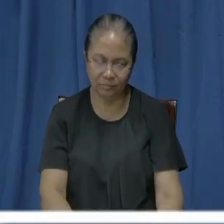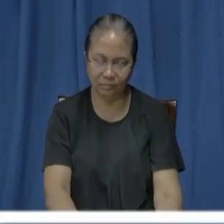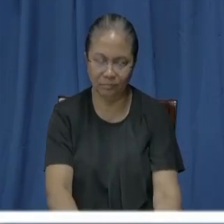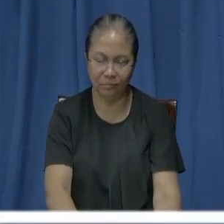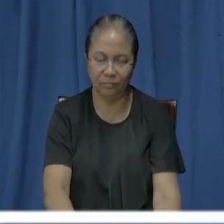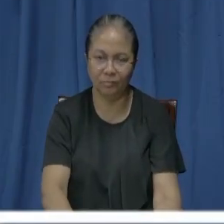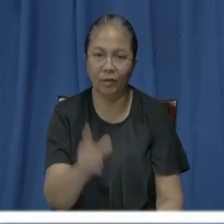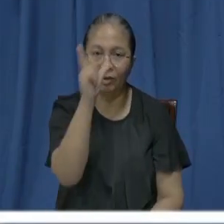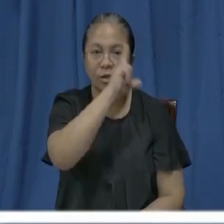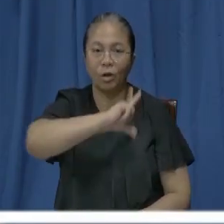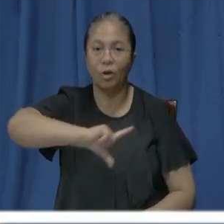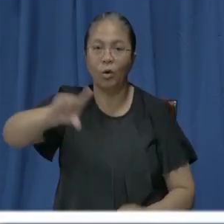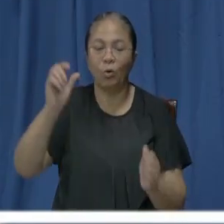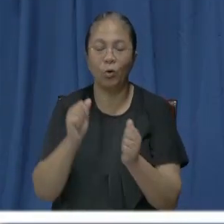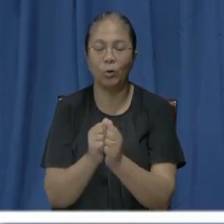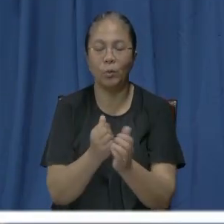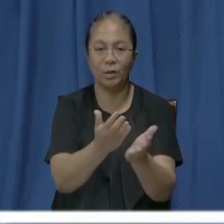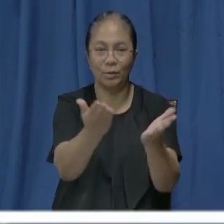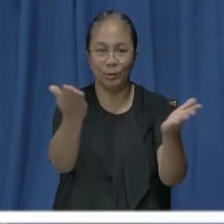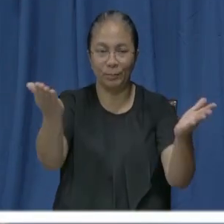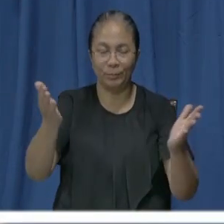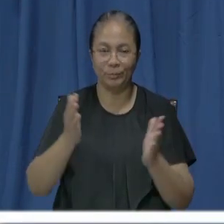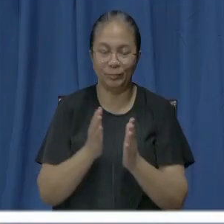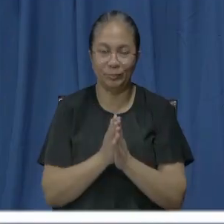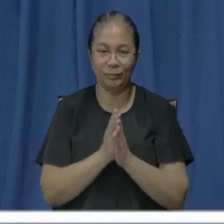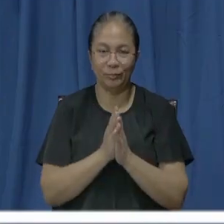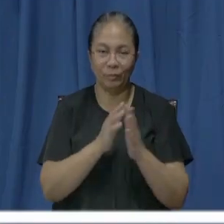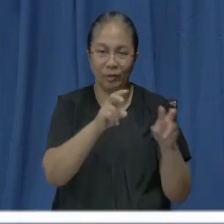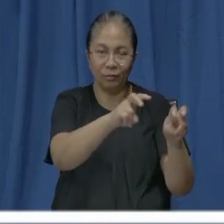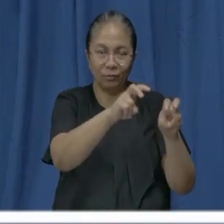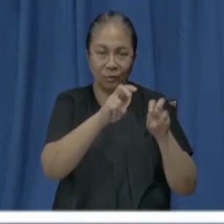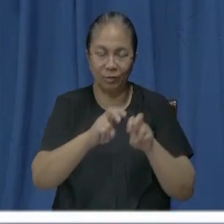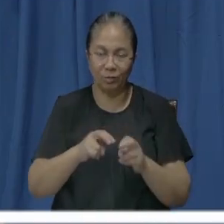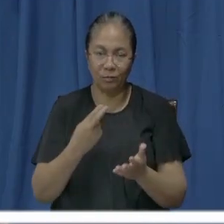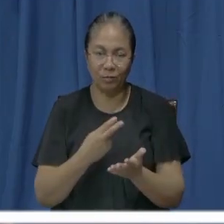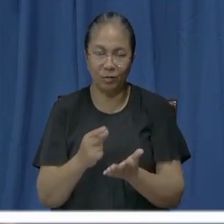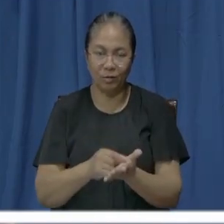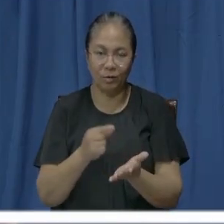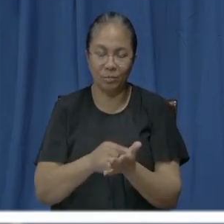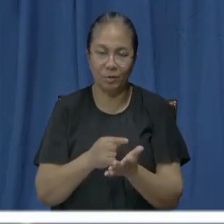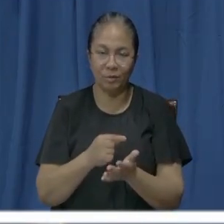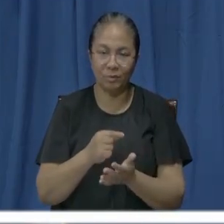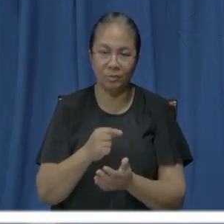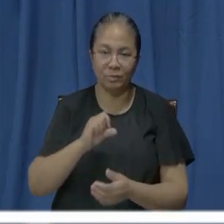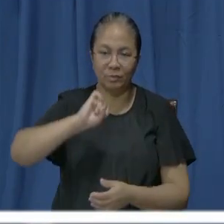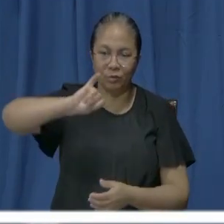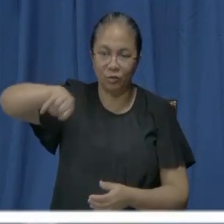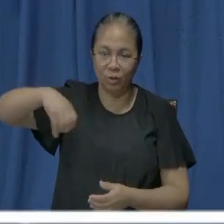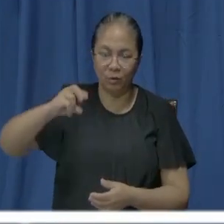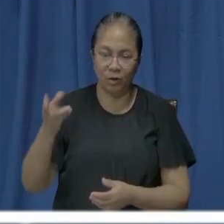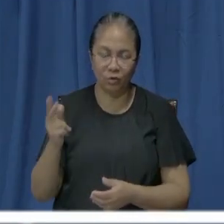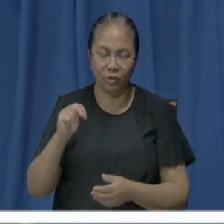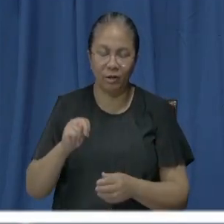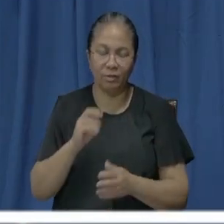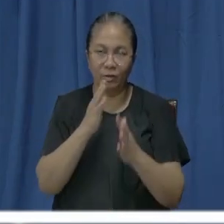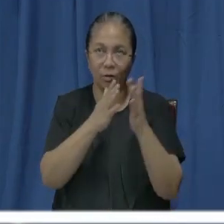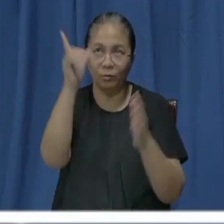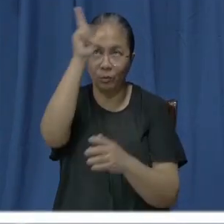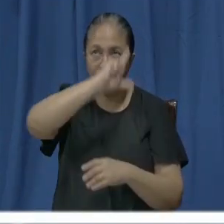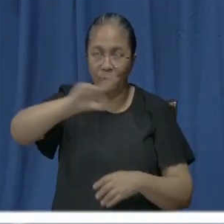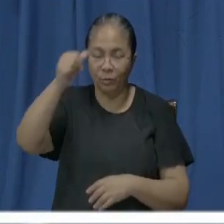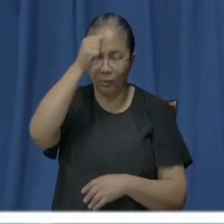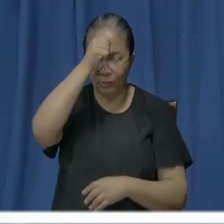The Lord be with you. And with your spirit. Reading from the Holy Gospel according to St. John. Glory to you.